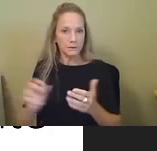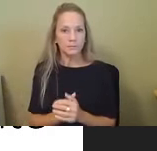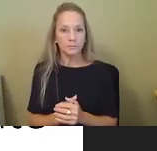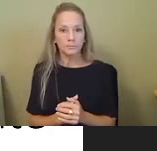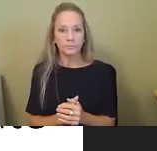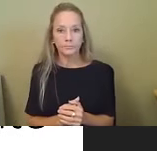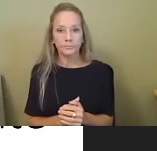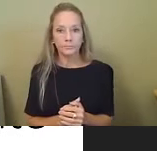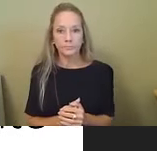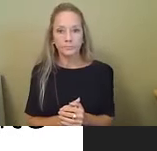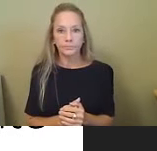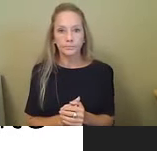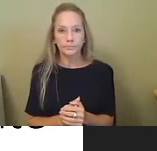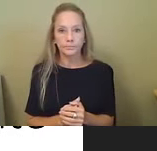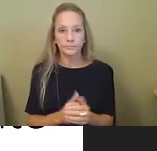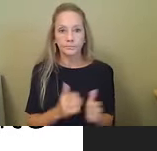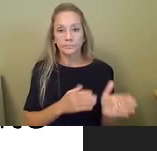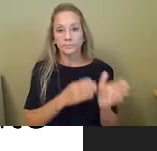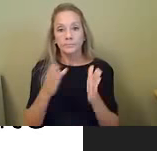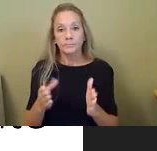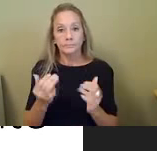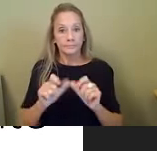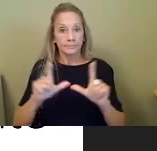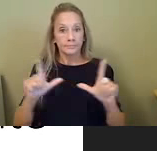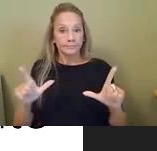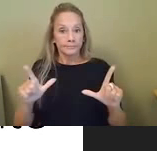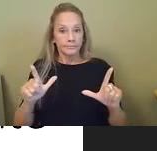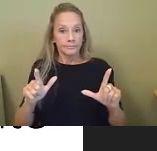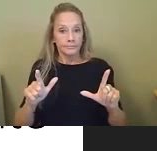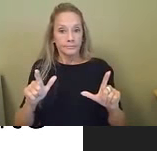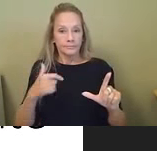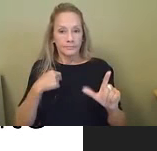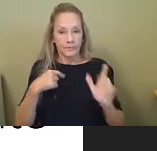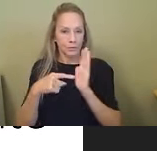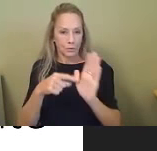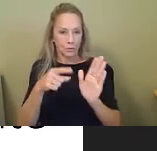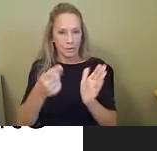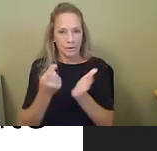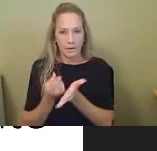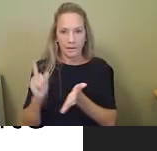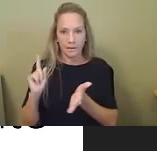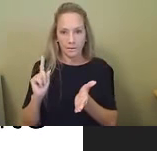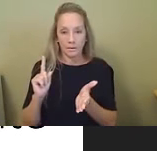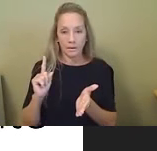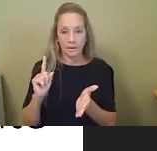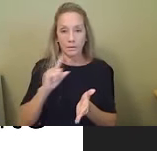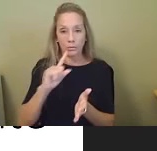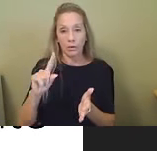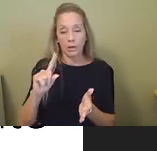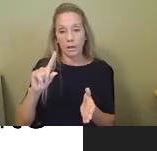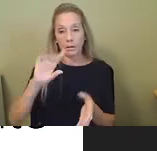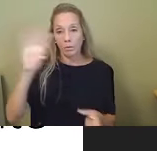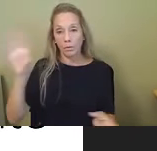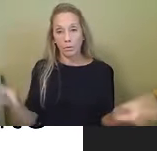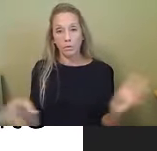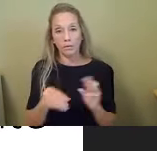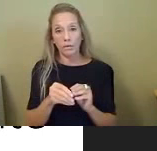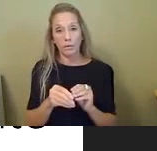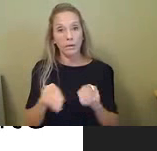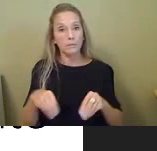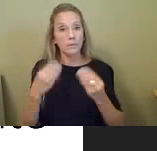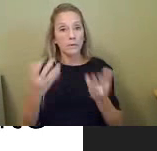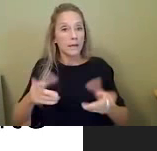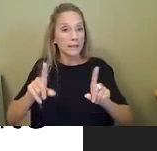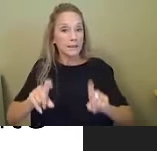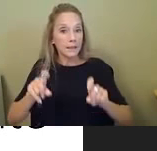So this gets back to that I showed this last week, is that overall the testing volume